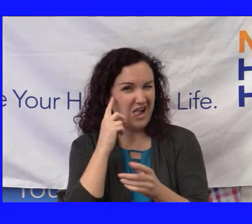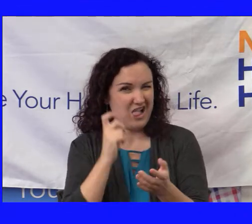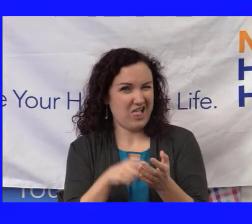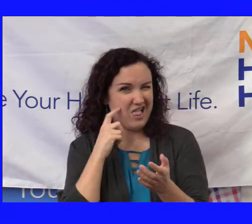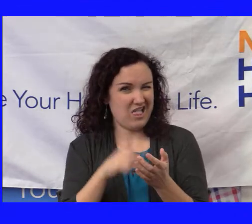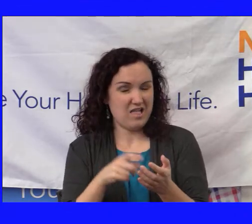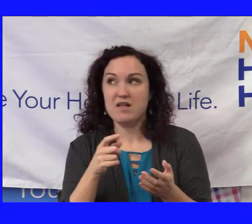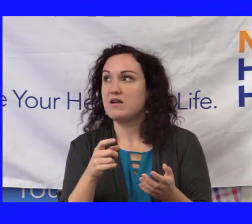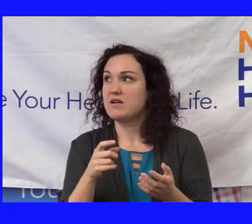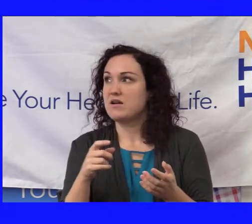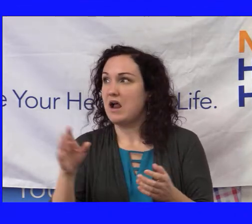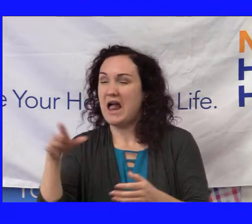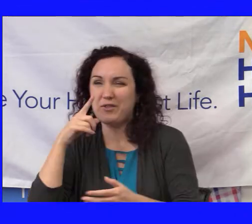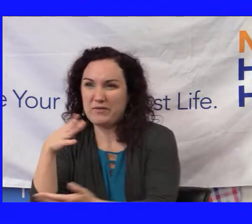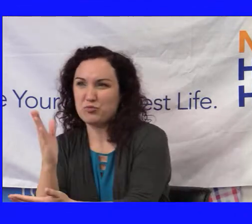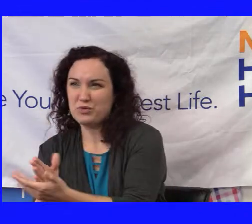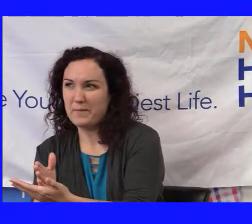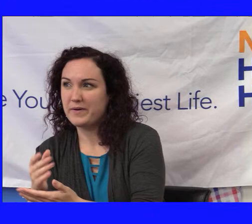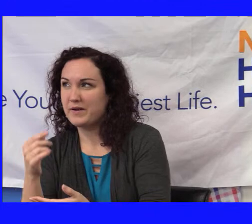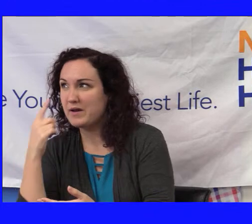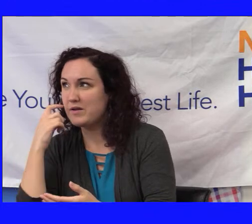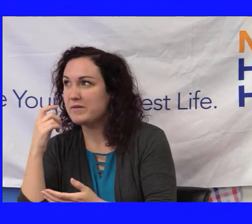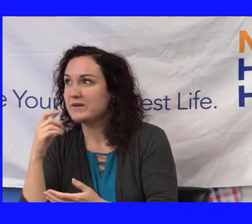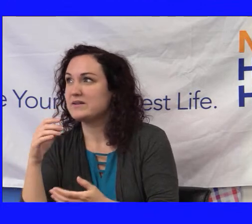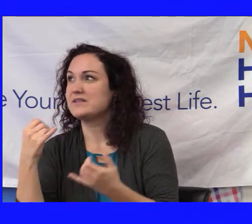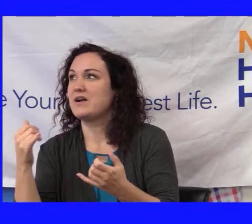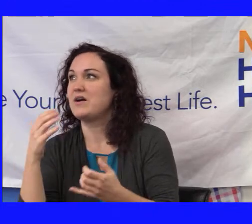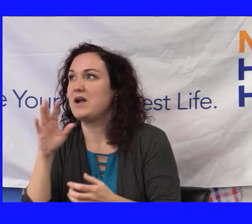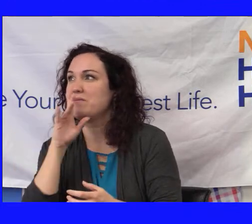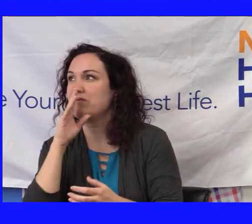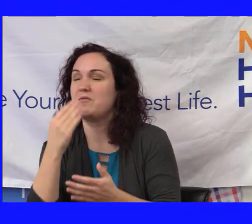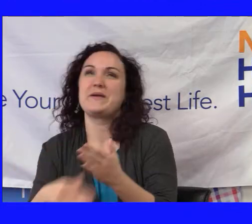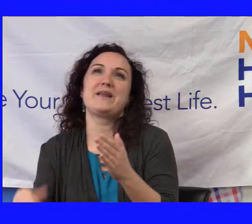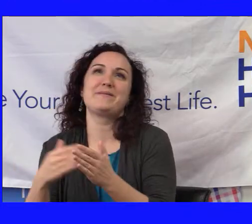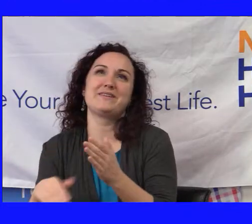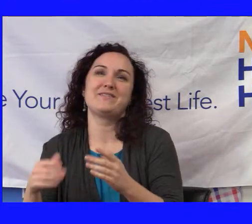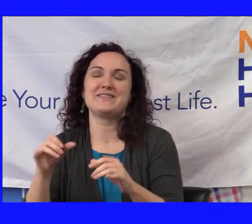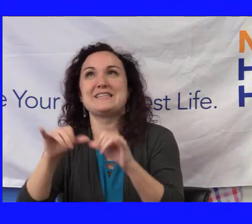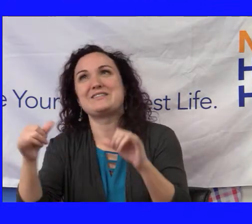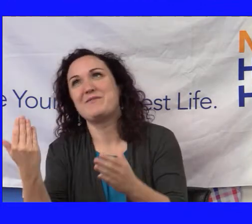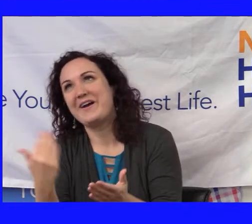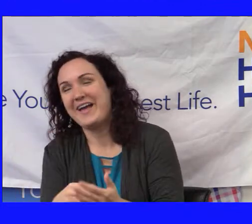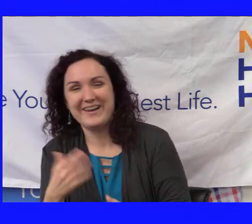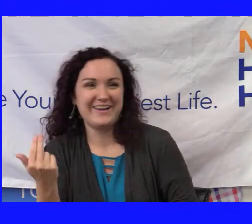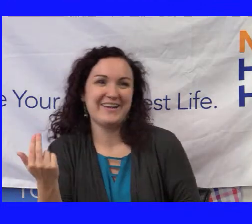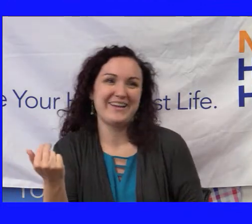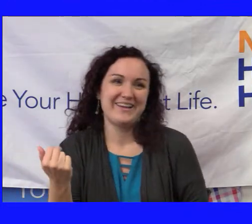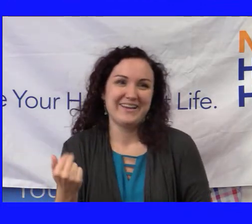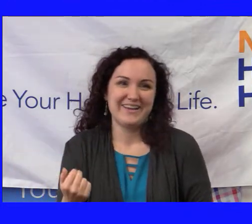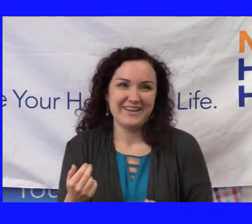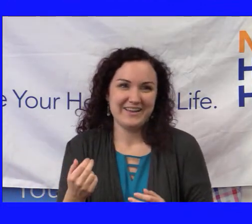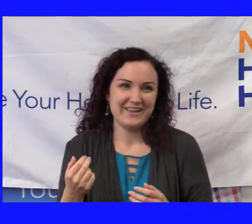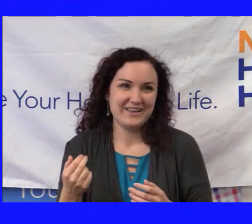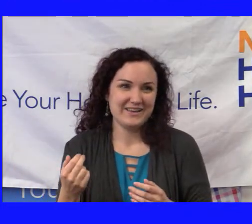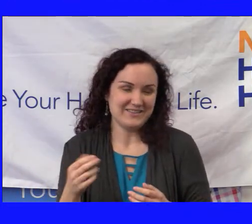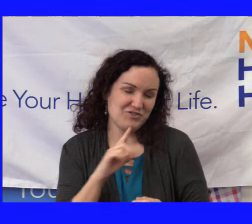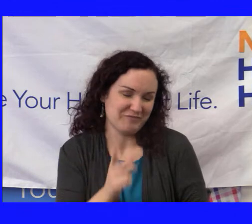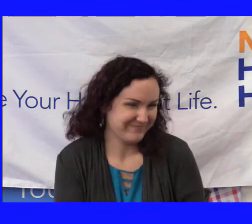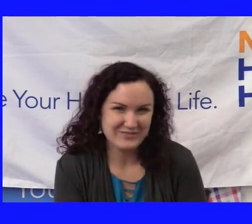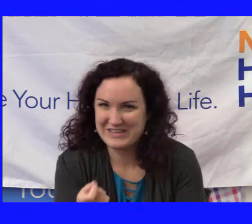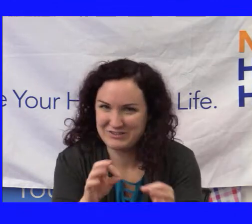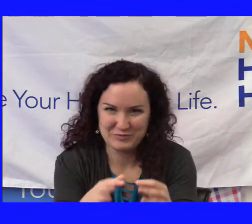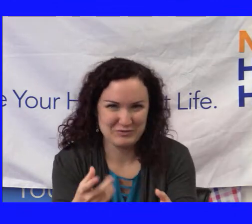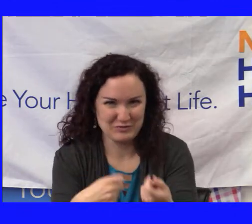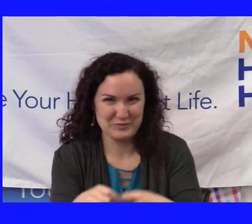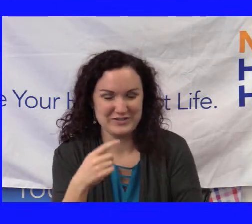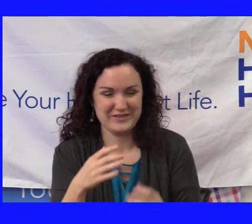to stop the echo because somehow I'm repeating myself, the system. Okay, is